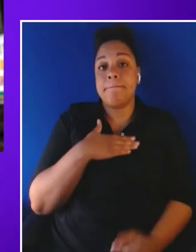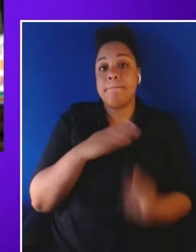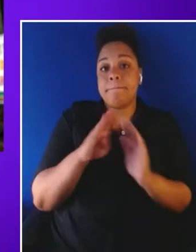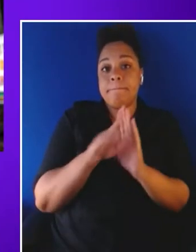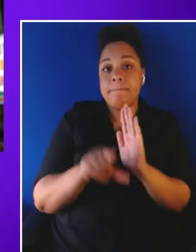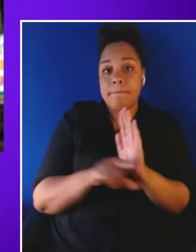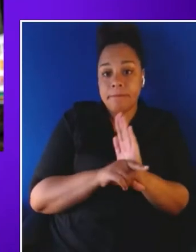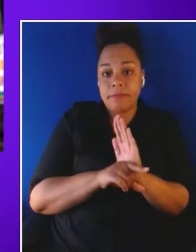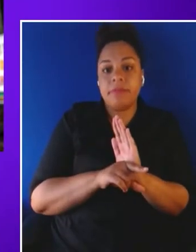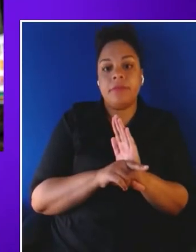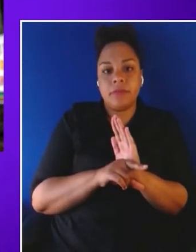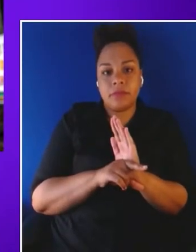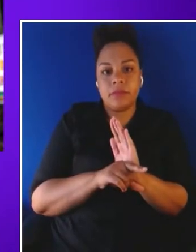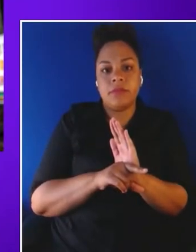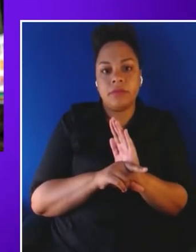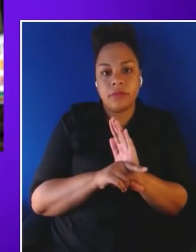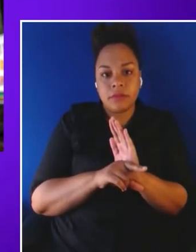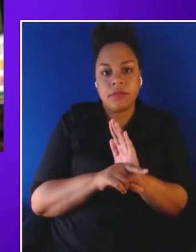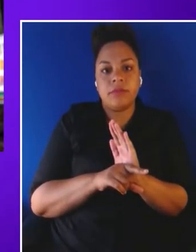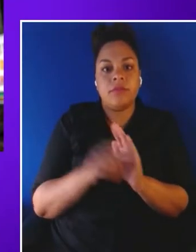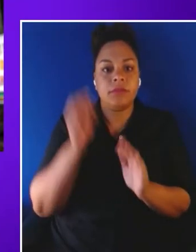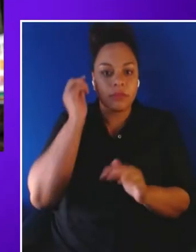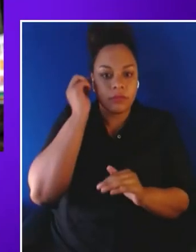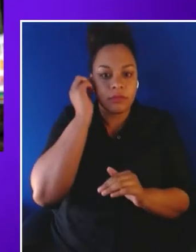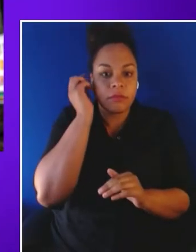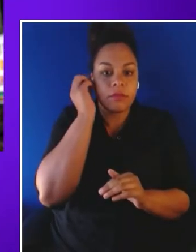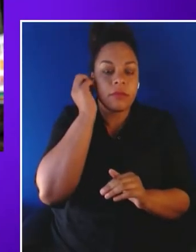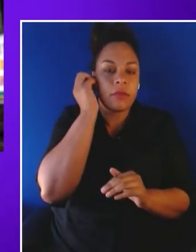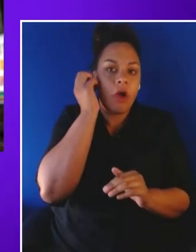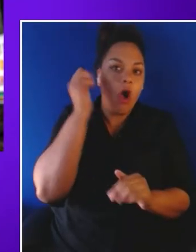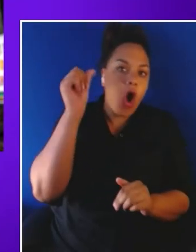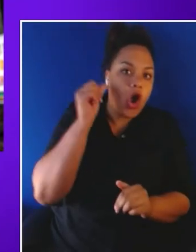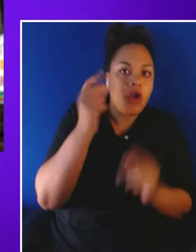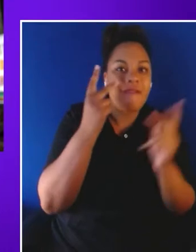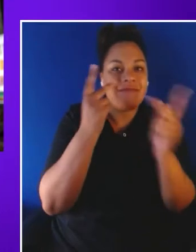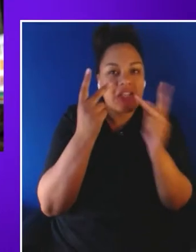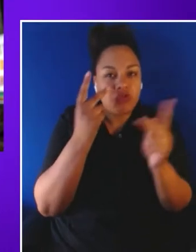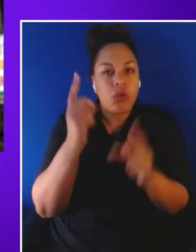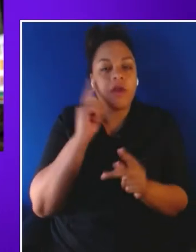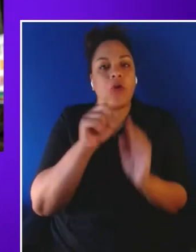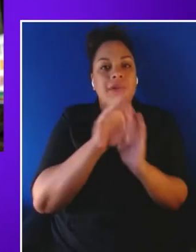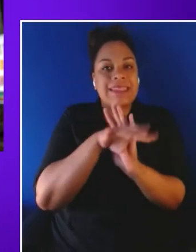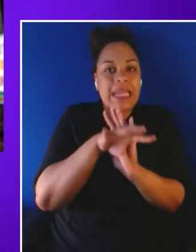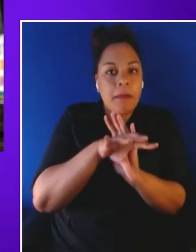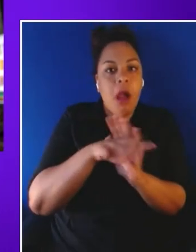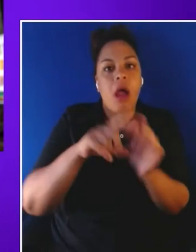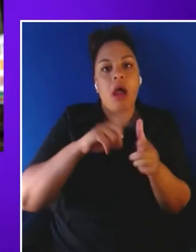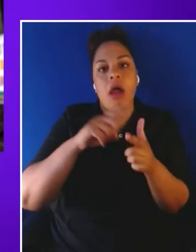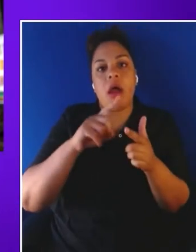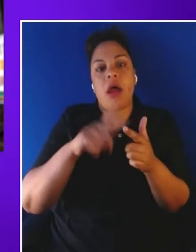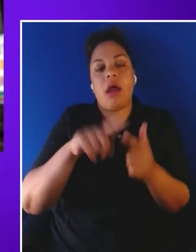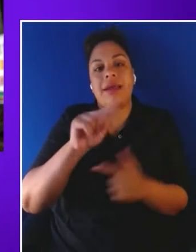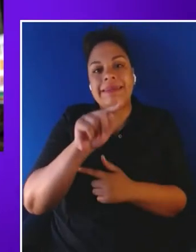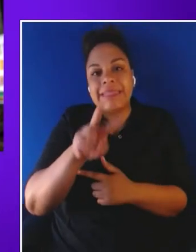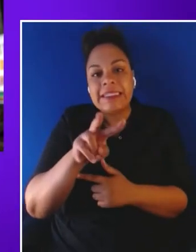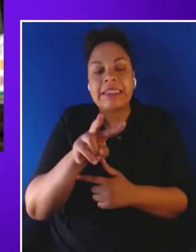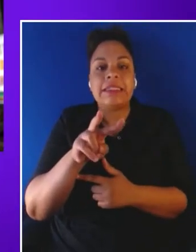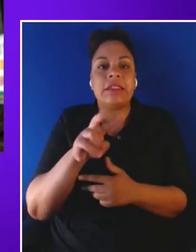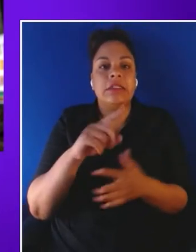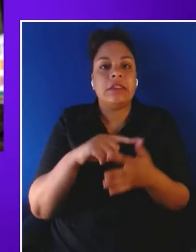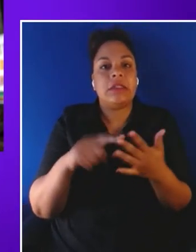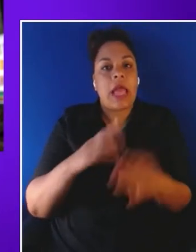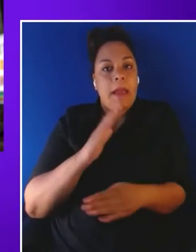audiovisual, doing a lot of videos for cinema, for TV, and music videos